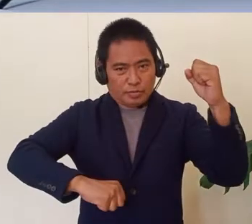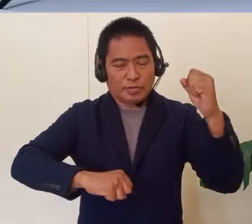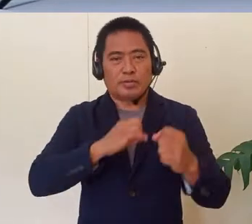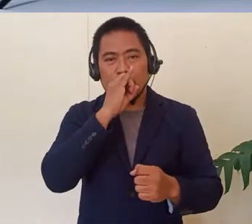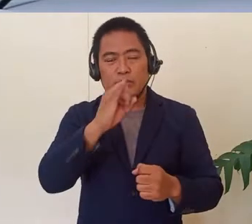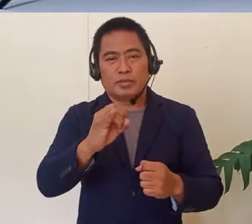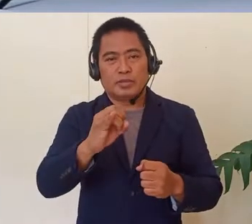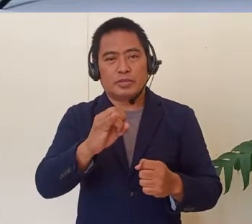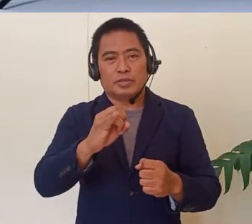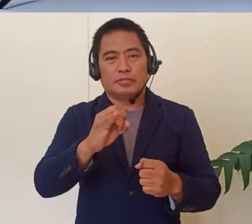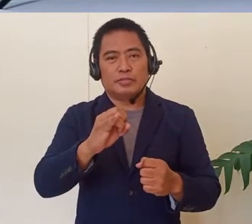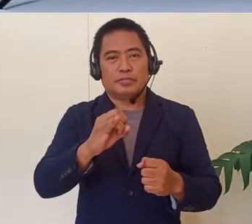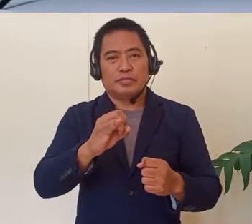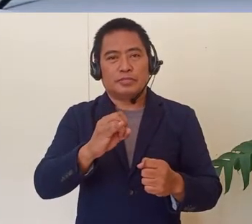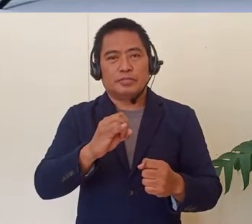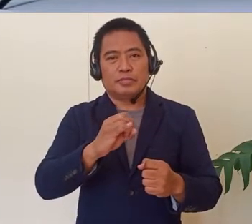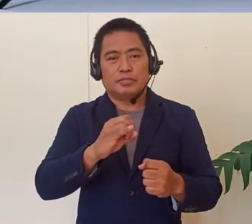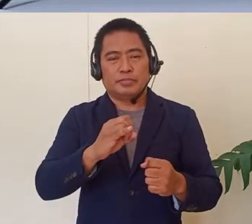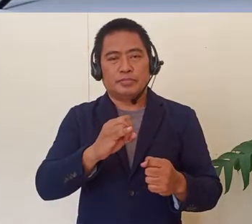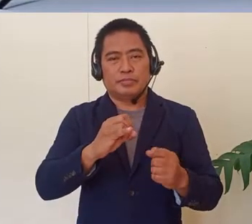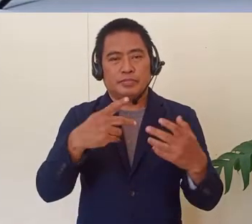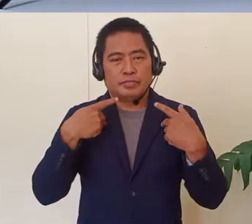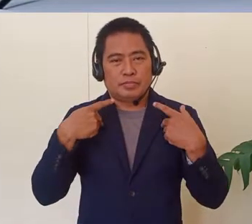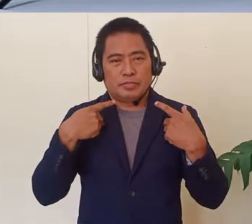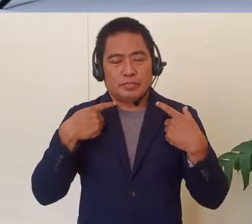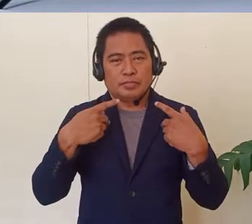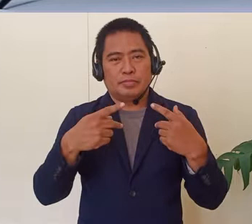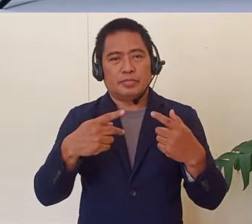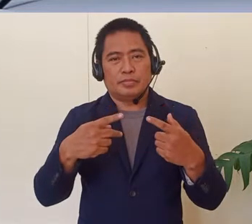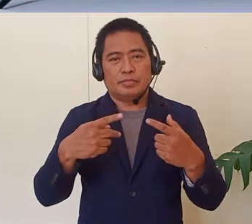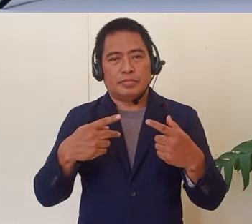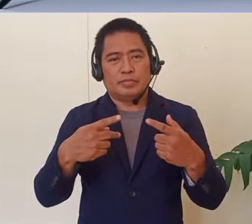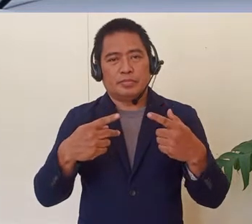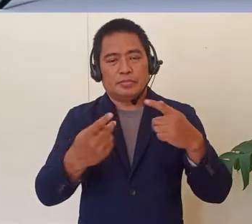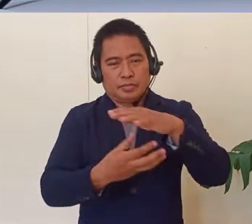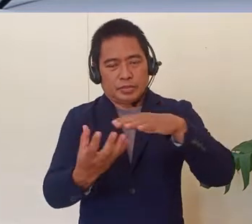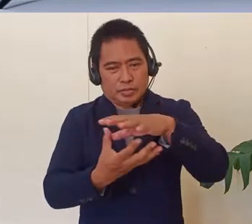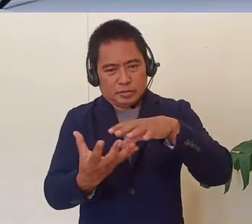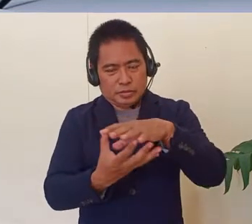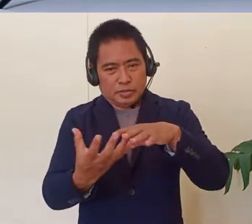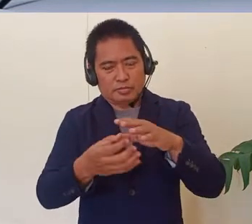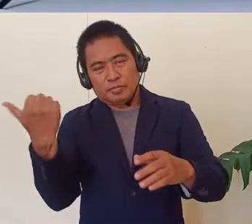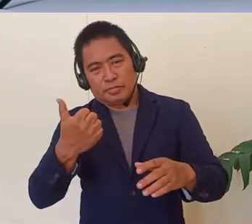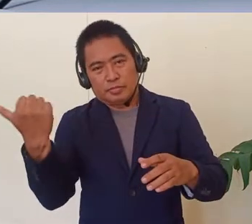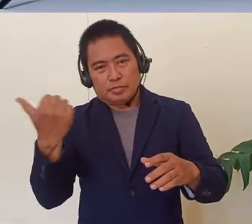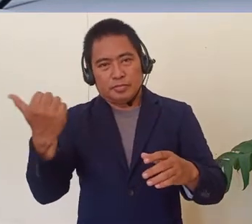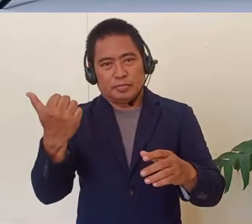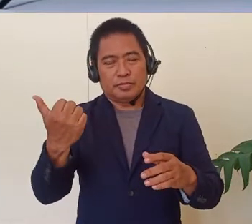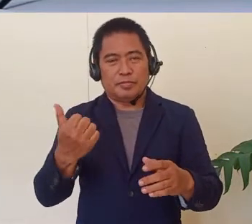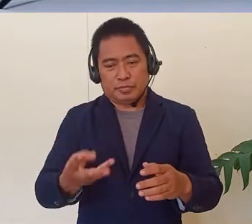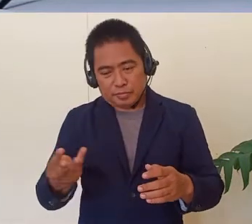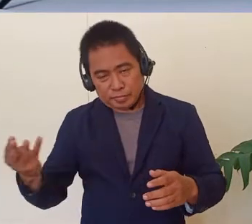the other component in itself. It constitutes the larger component